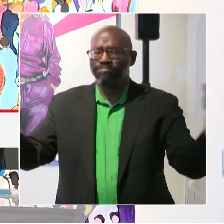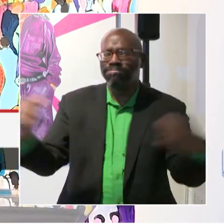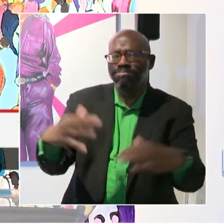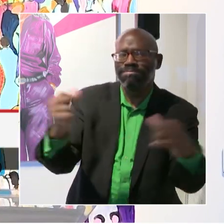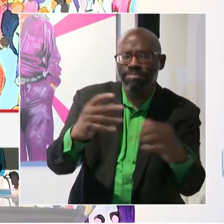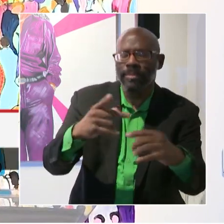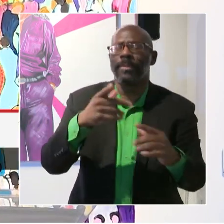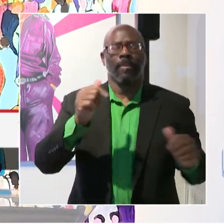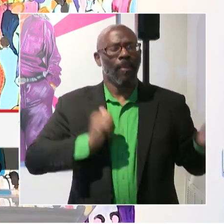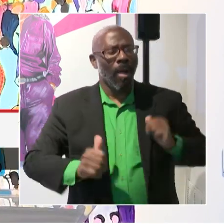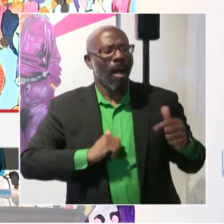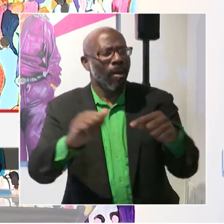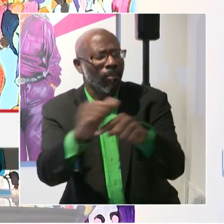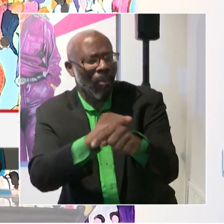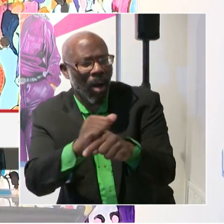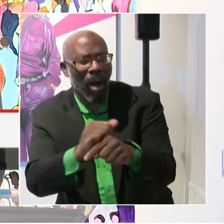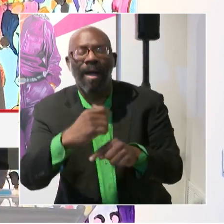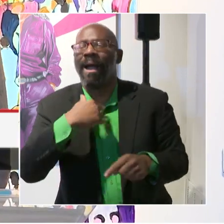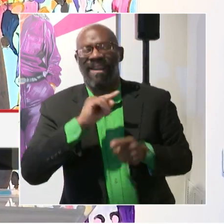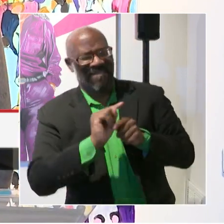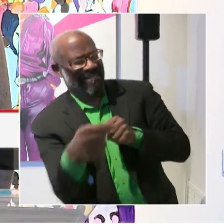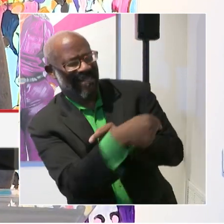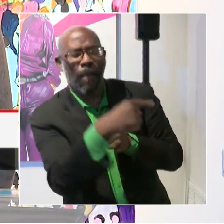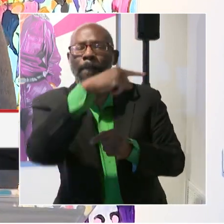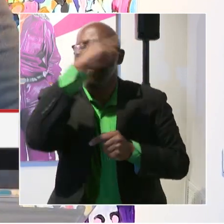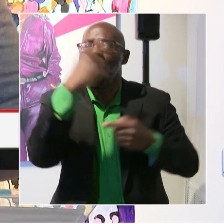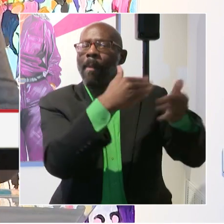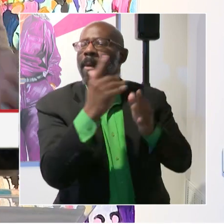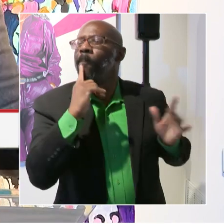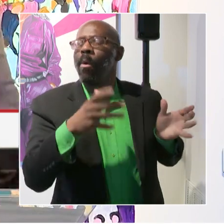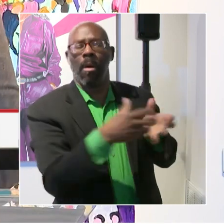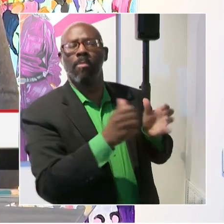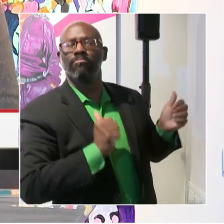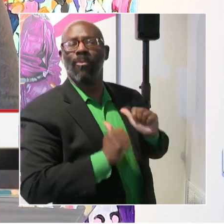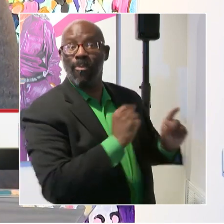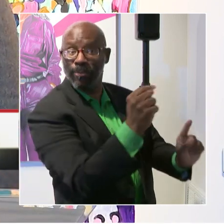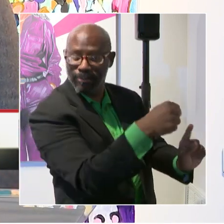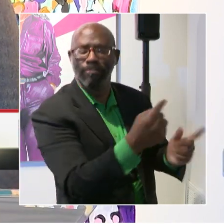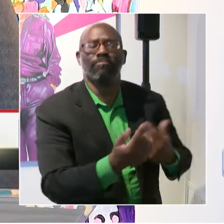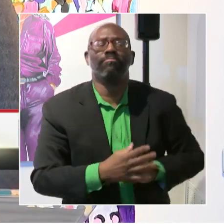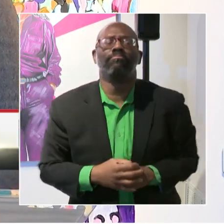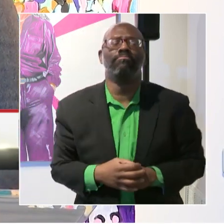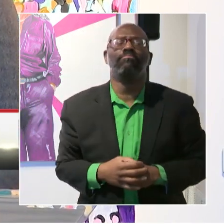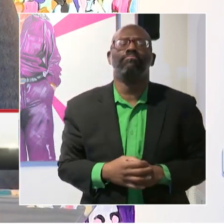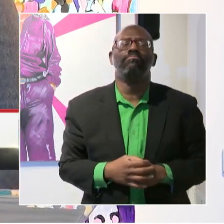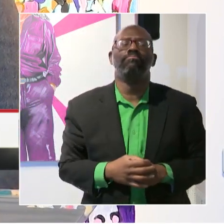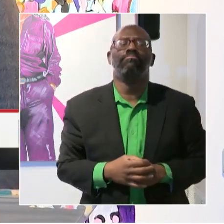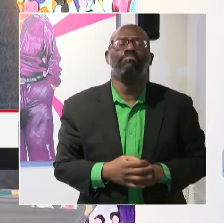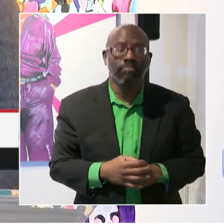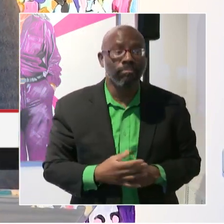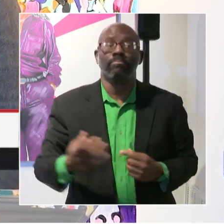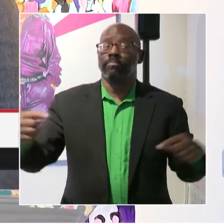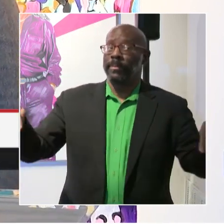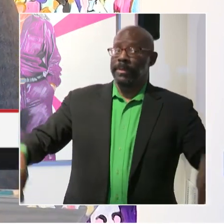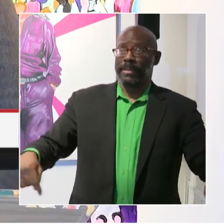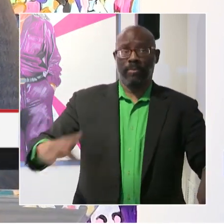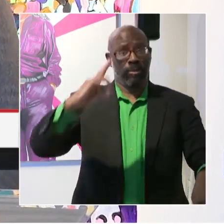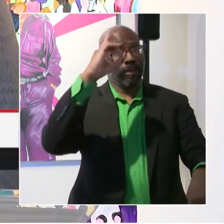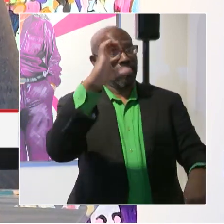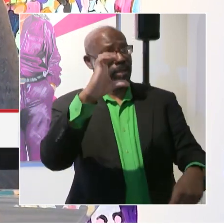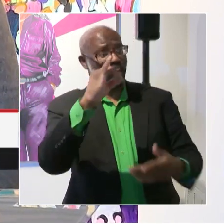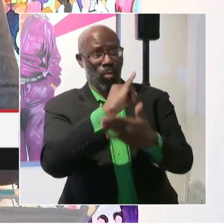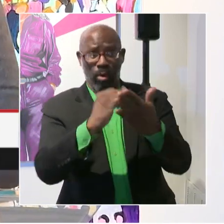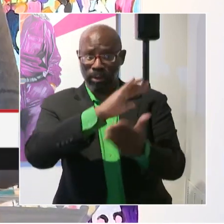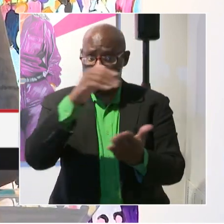of the last accessible Black Box theaters here in DC. On behalf of all of us here at the DC Arts Center, thank you for this recognition of the